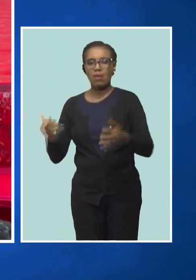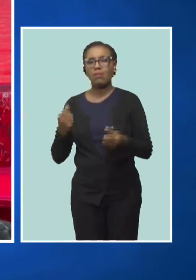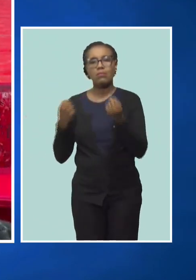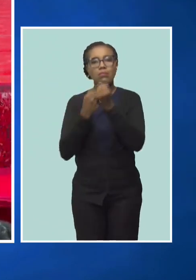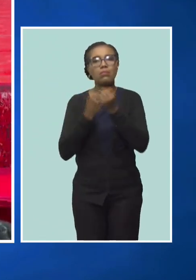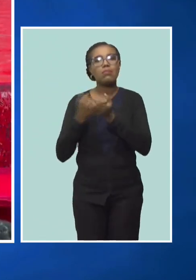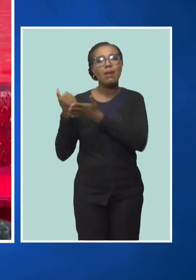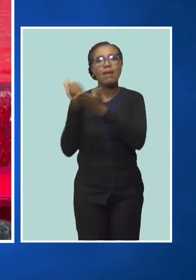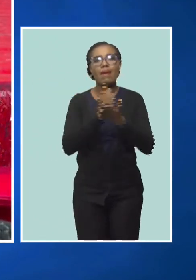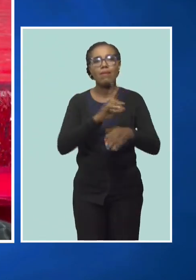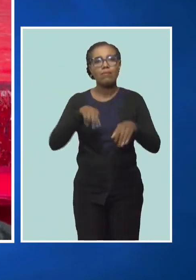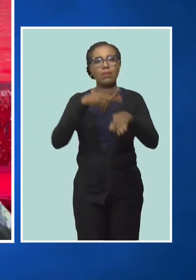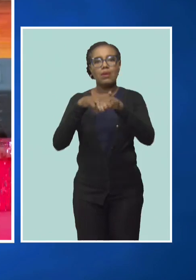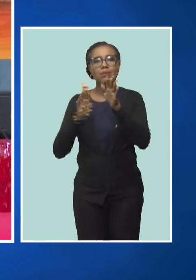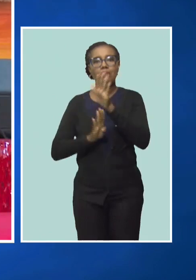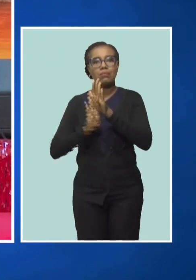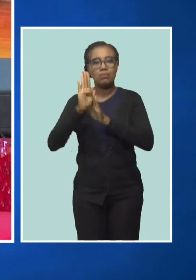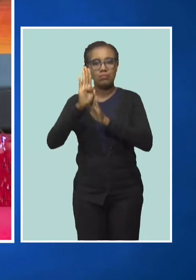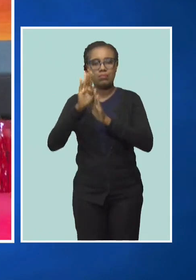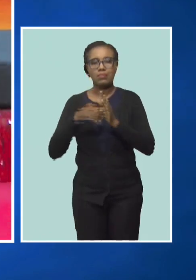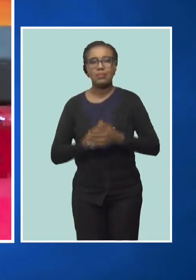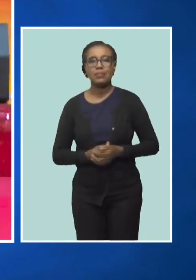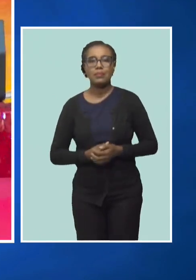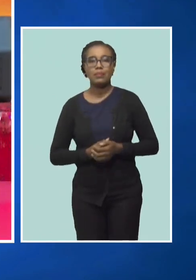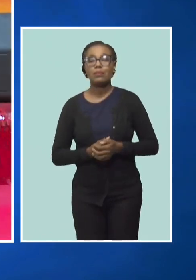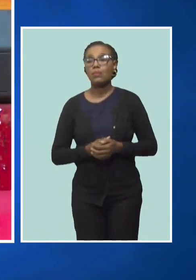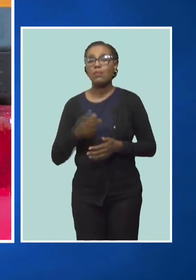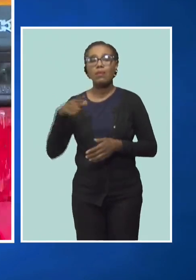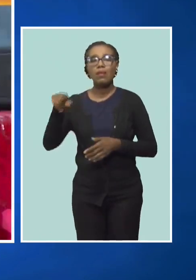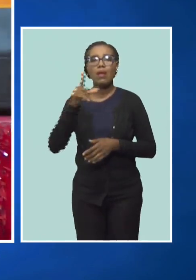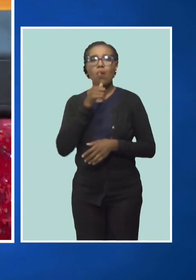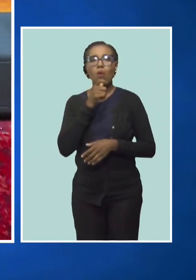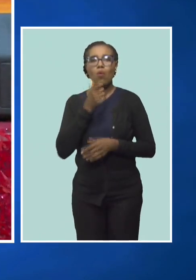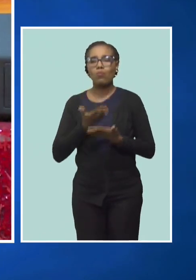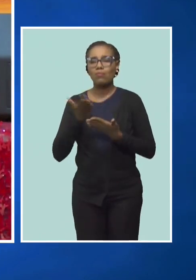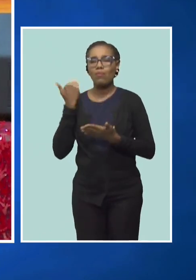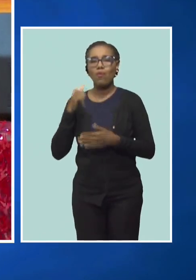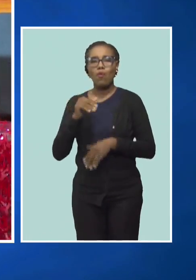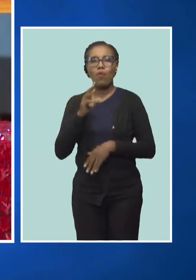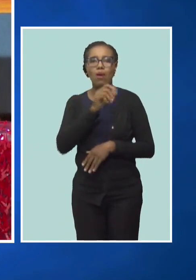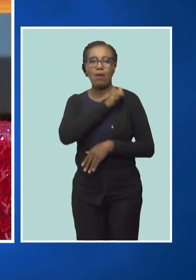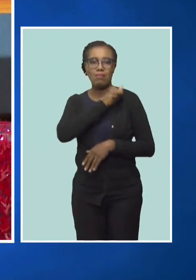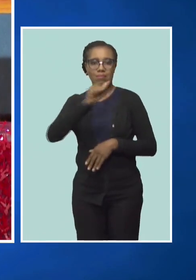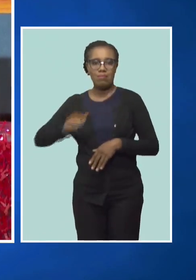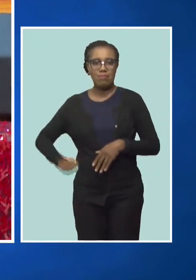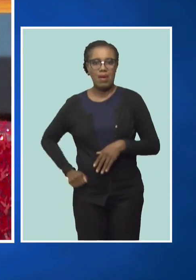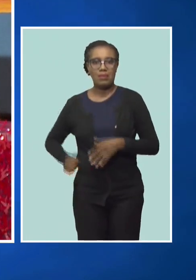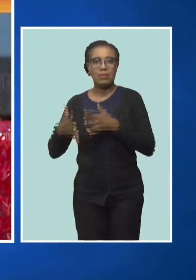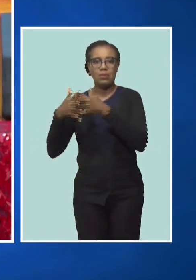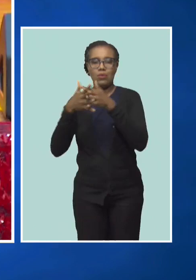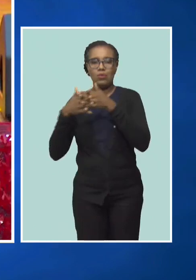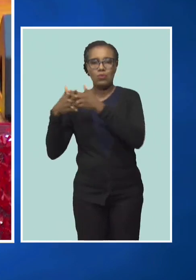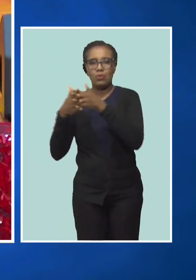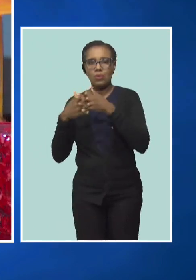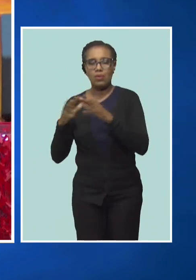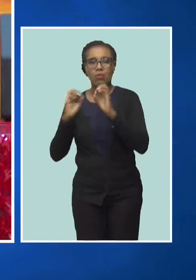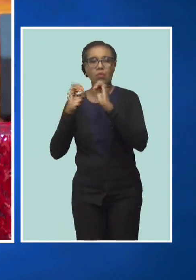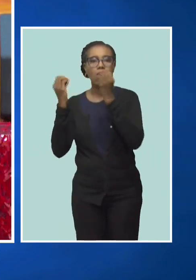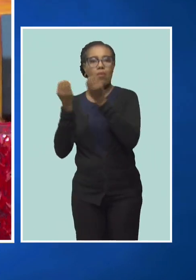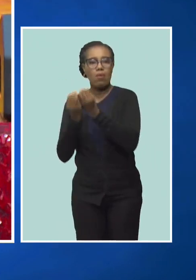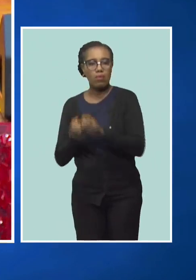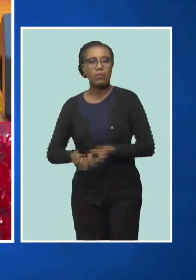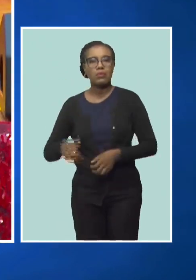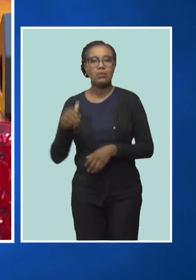contributions to national development. Among them is former Barbados Ambassador to the United States and the Organization of